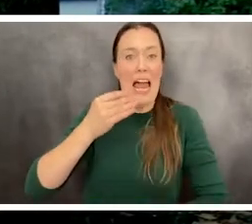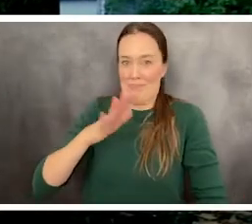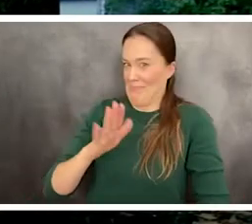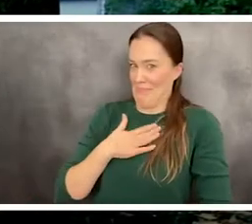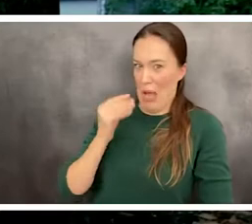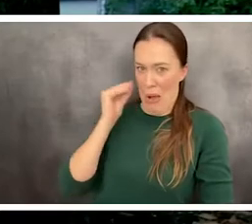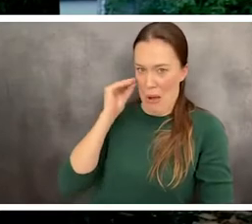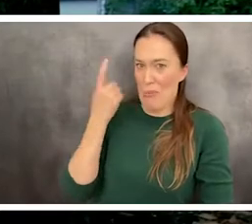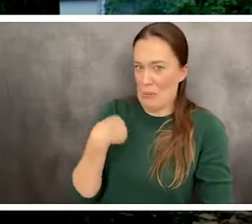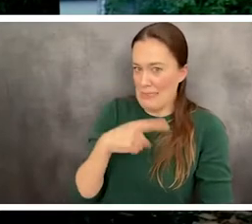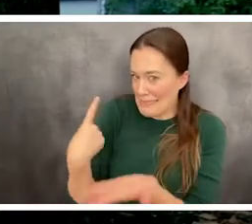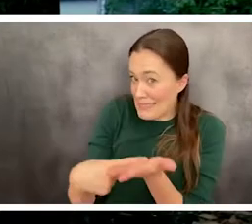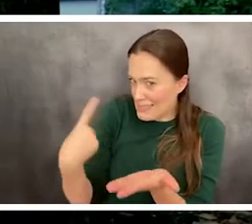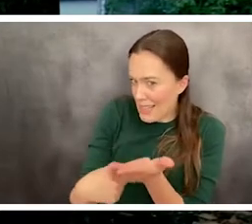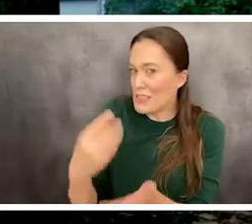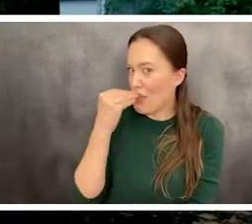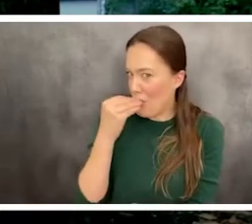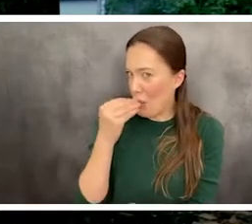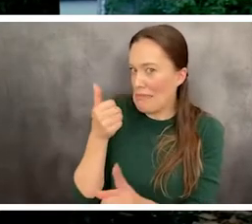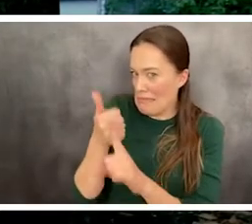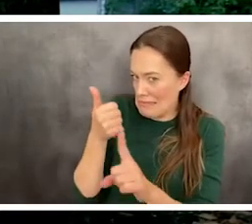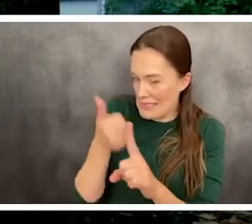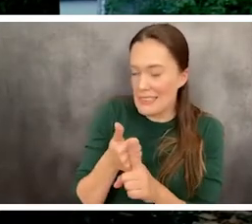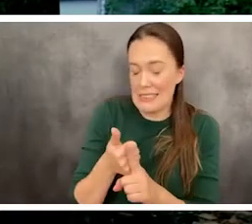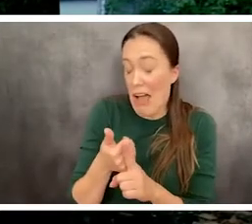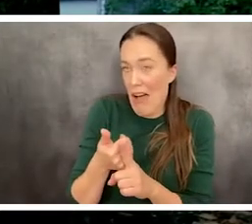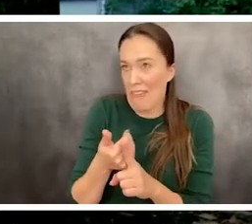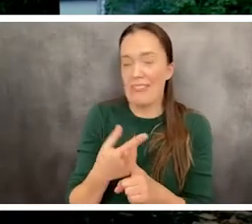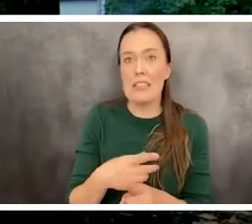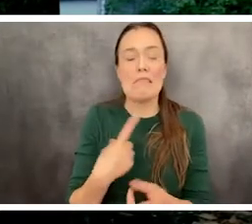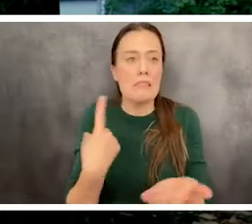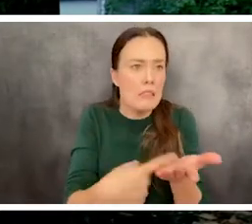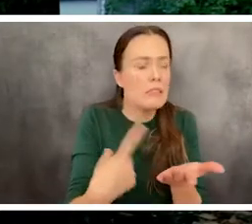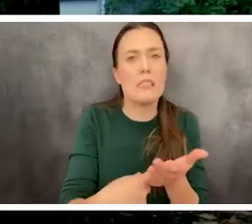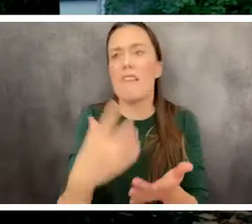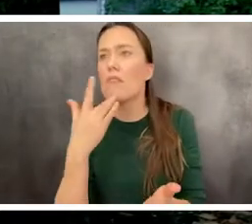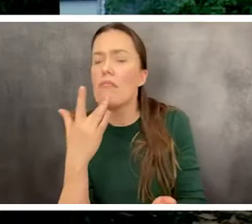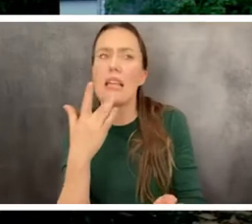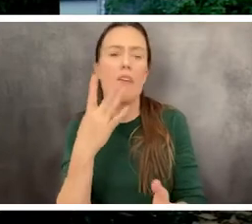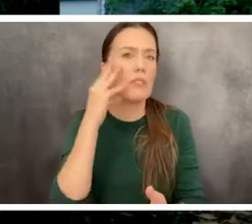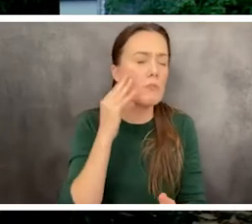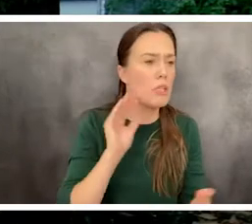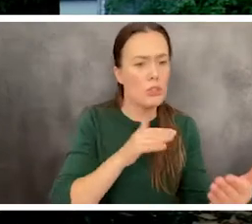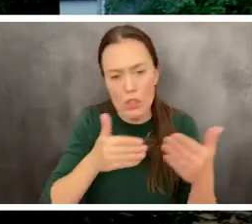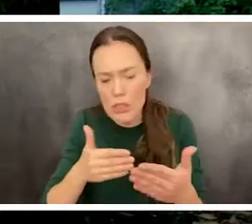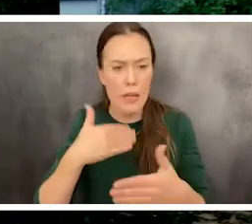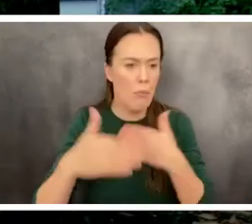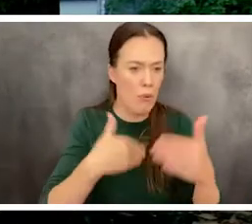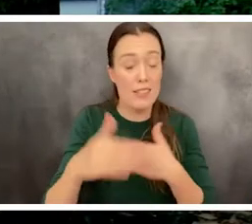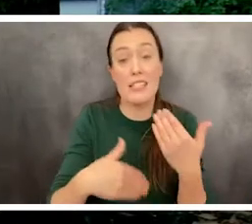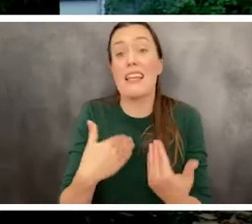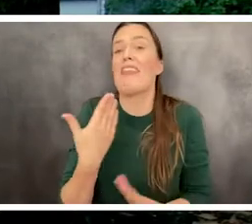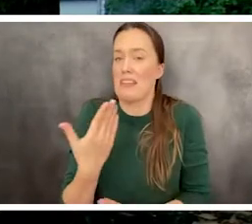inevitably we talk about the food itself. I would say probably at least half the meal is like talking about the flavors, the experience, the